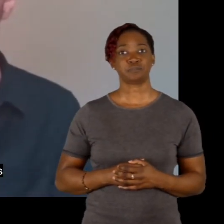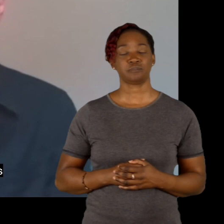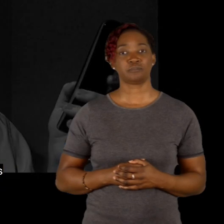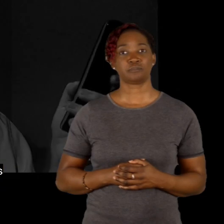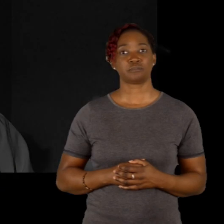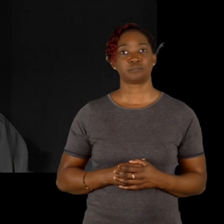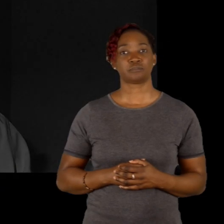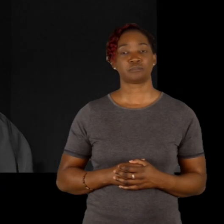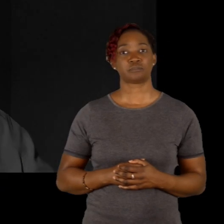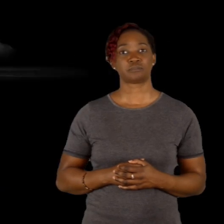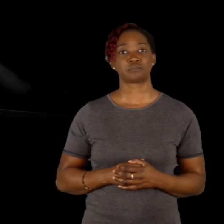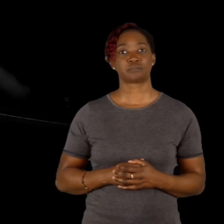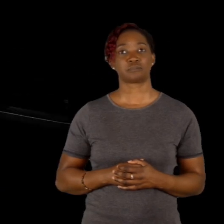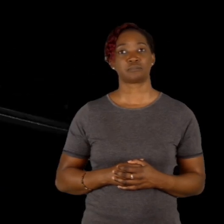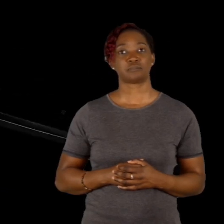little watch of that.